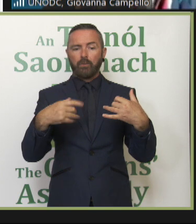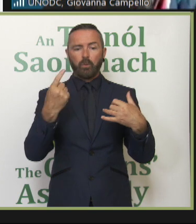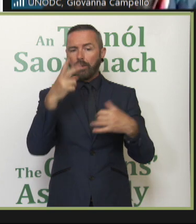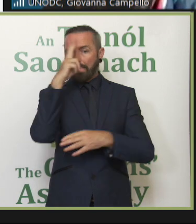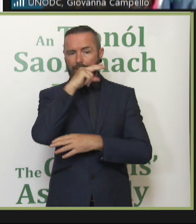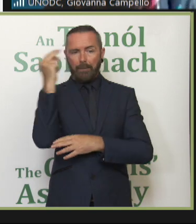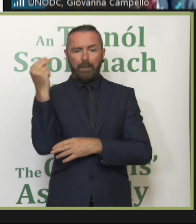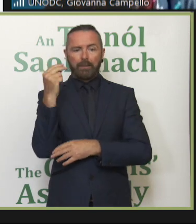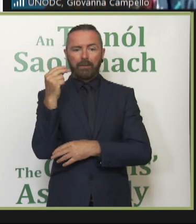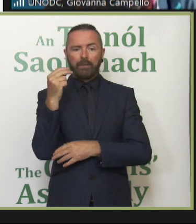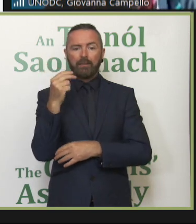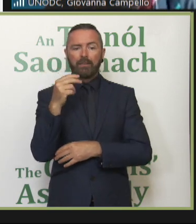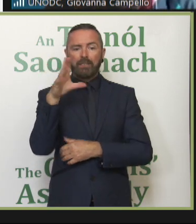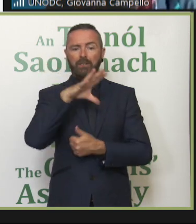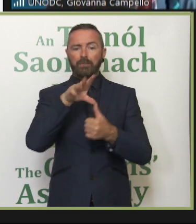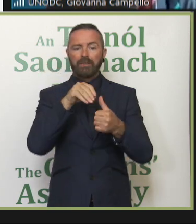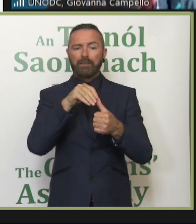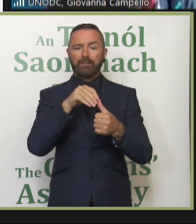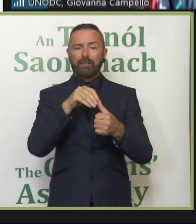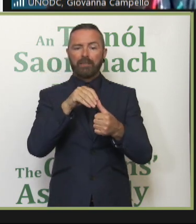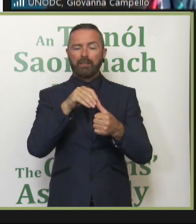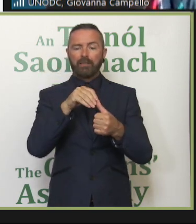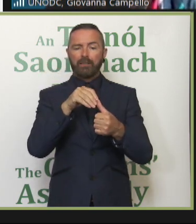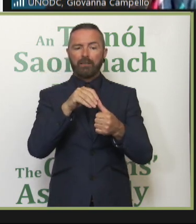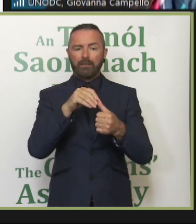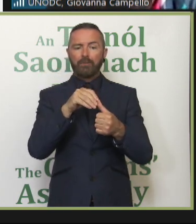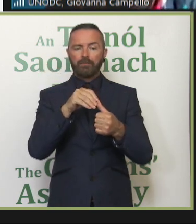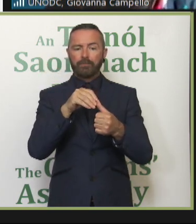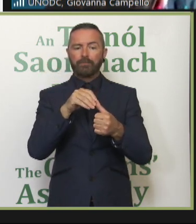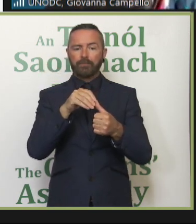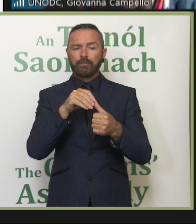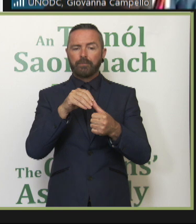example, particularly the issue of the